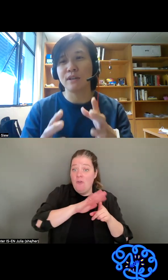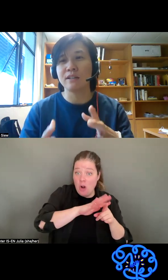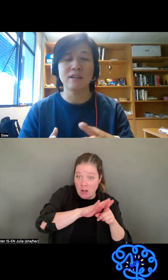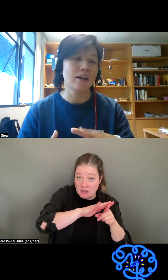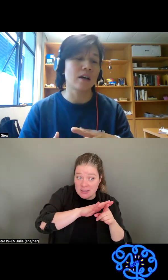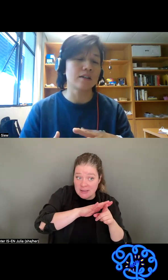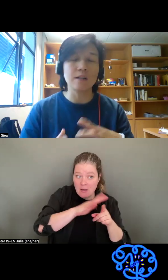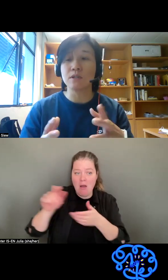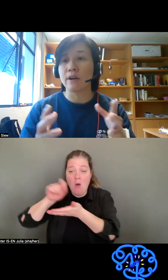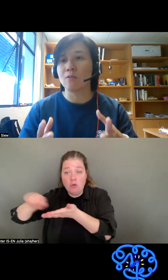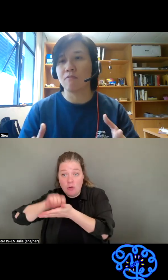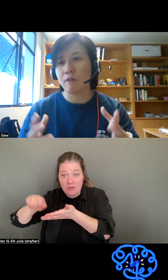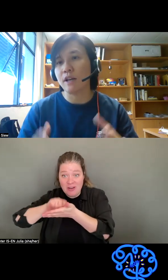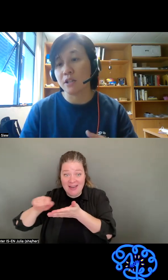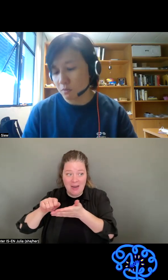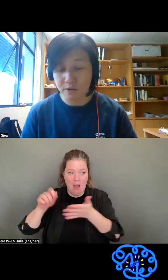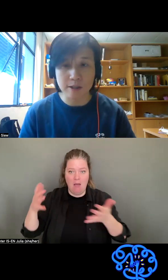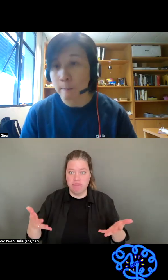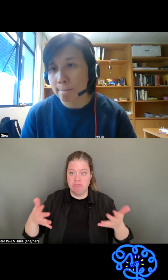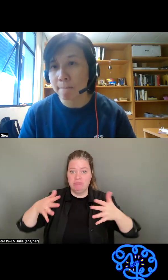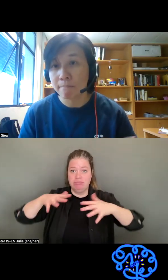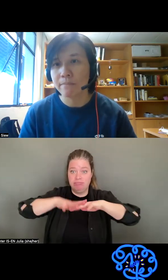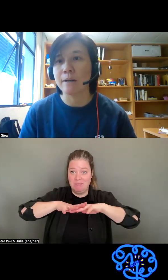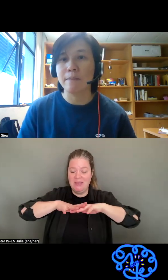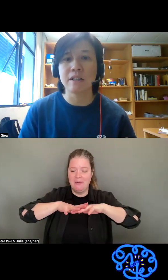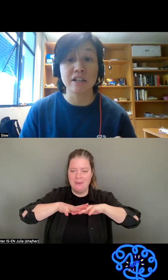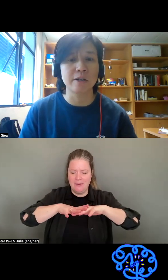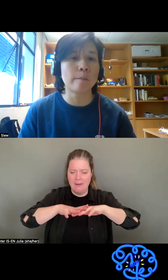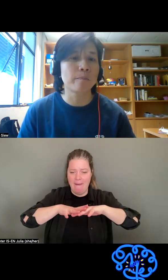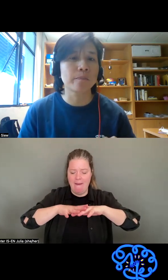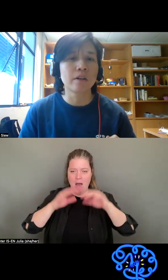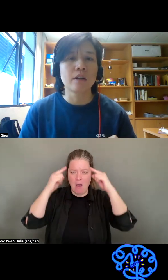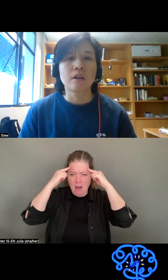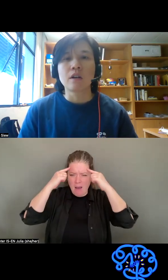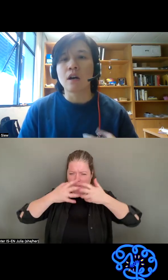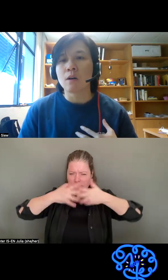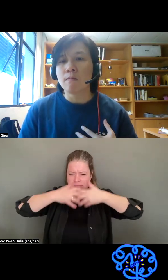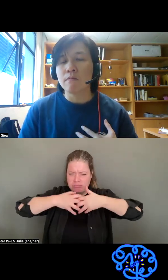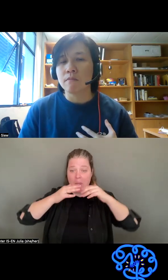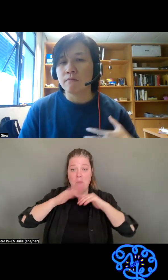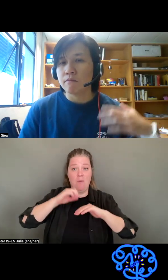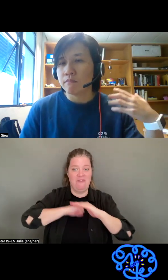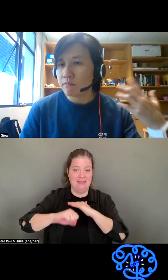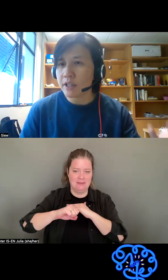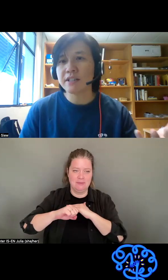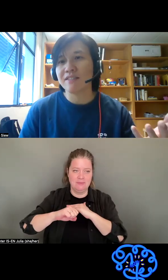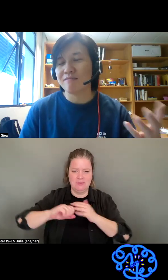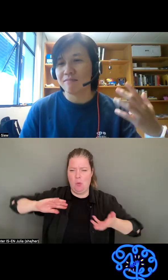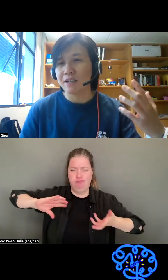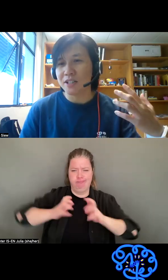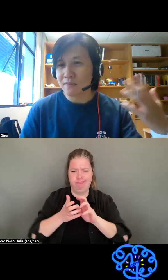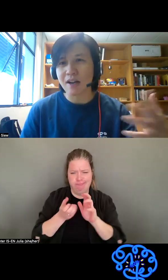working together, seems to help with lexical processing. Yeah, in a nutshell. Um,